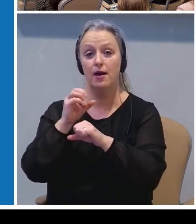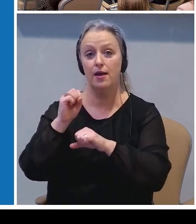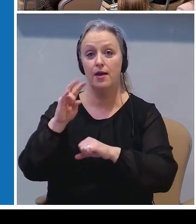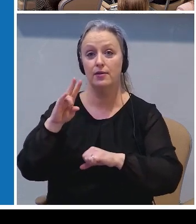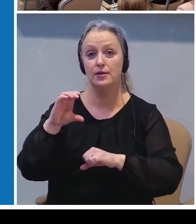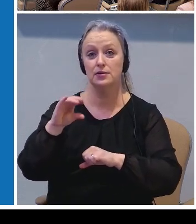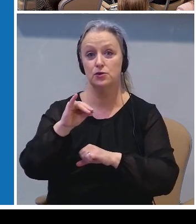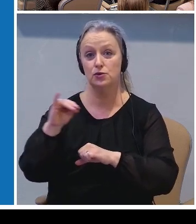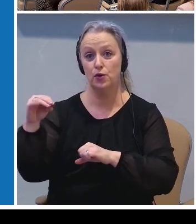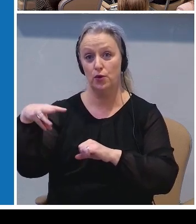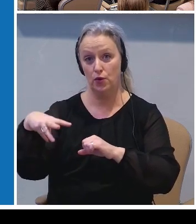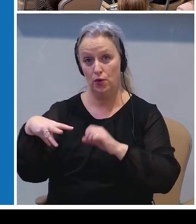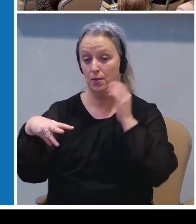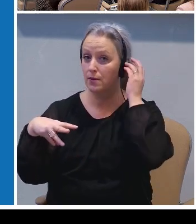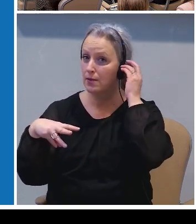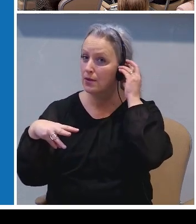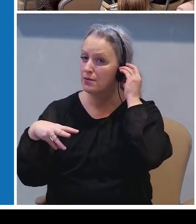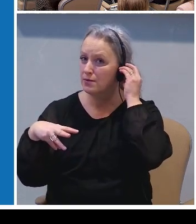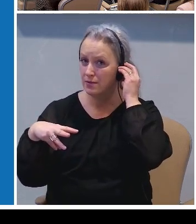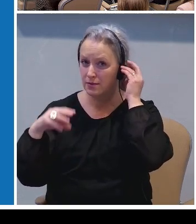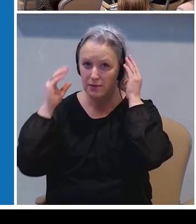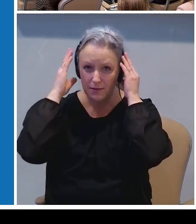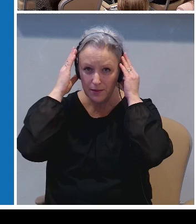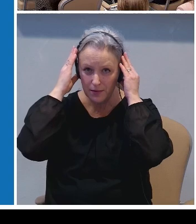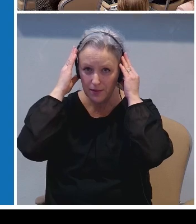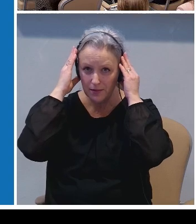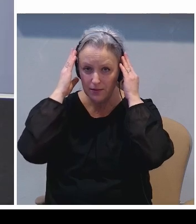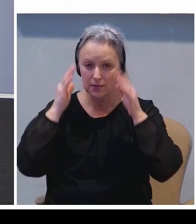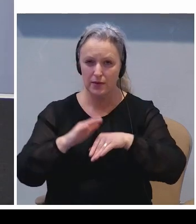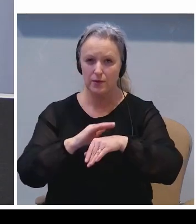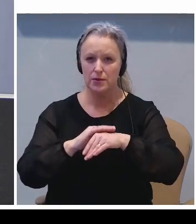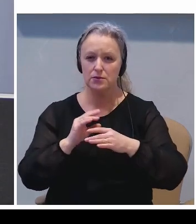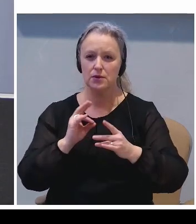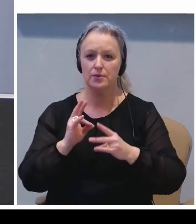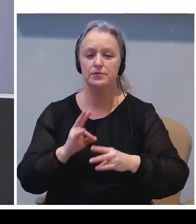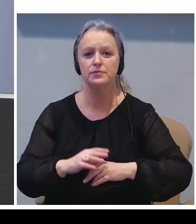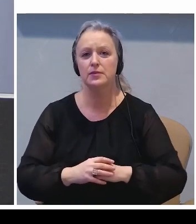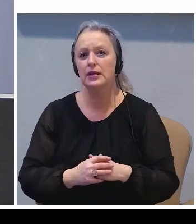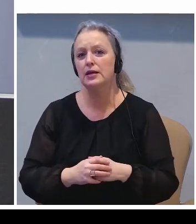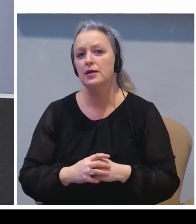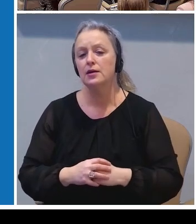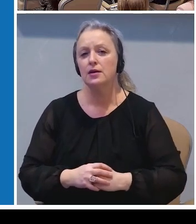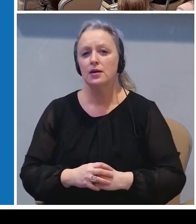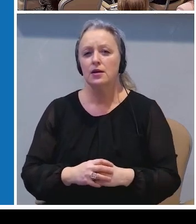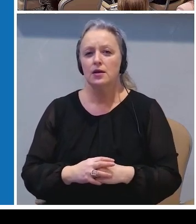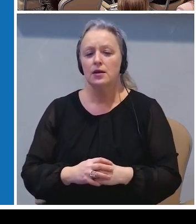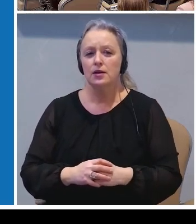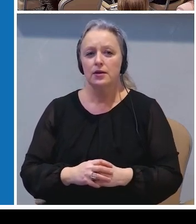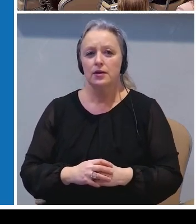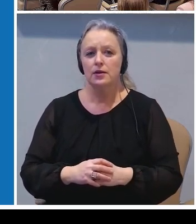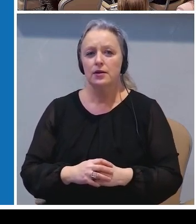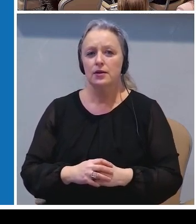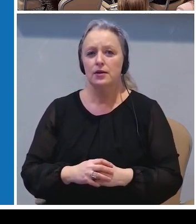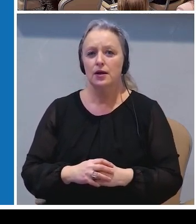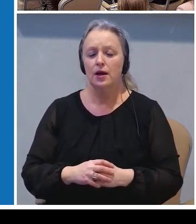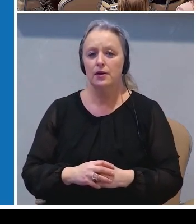So Kui me here, aga luuüdi no asendame, transplant, siis no enzyme before the doonormaterjali transplant, lots of põhjal enzyme after the transplant, and the enzyme